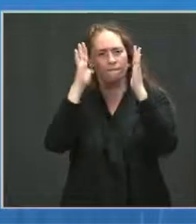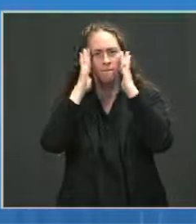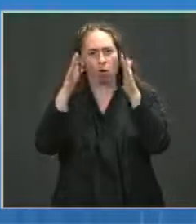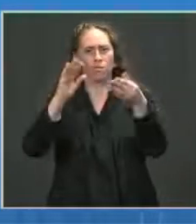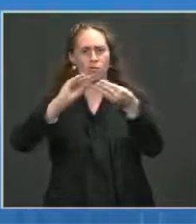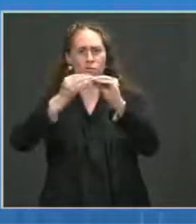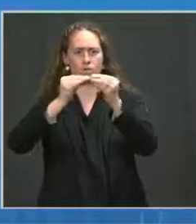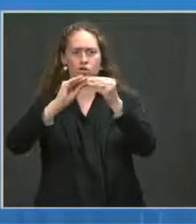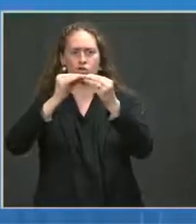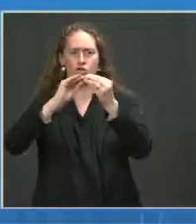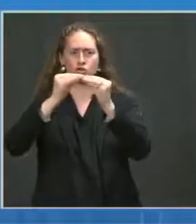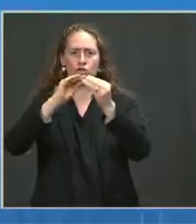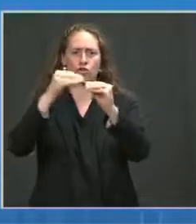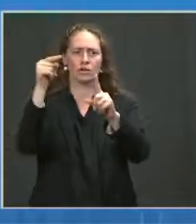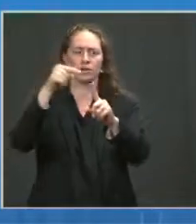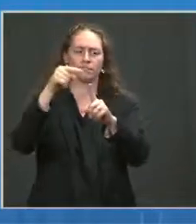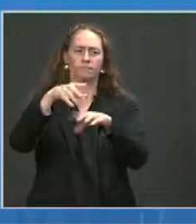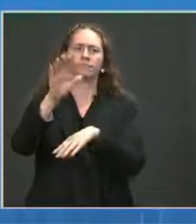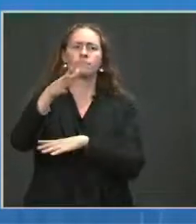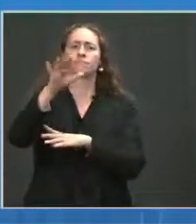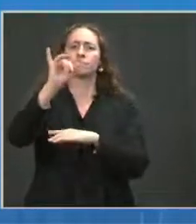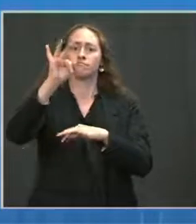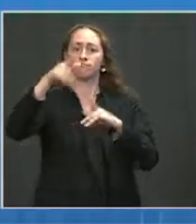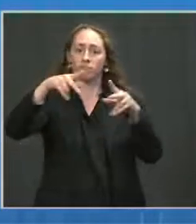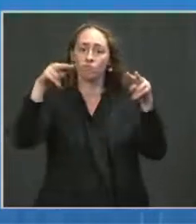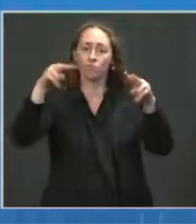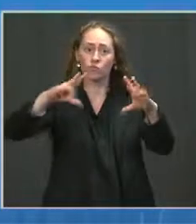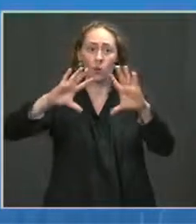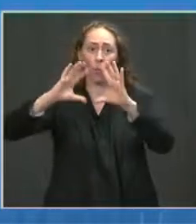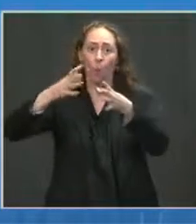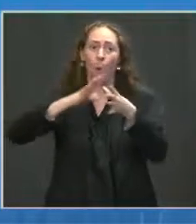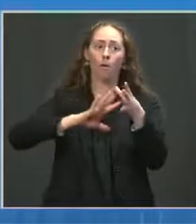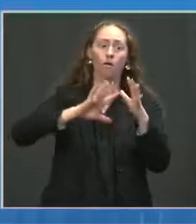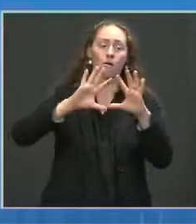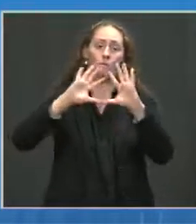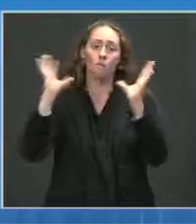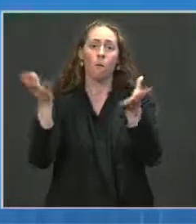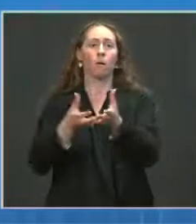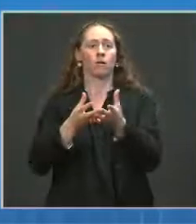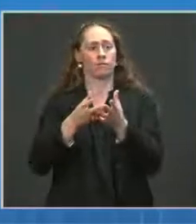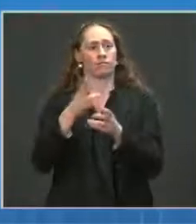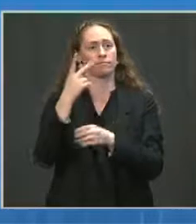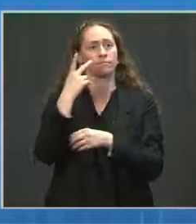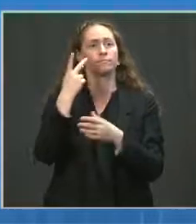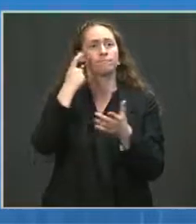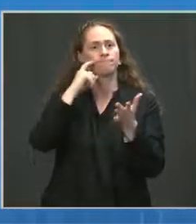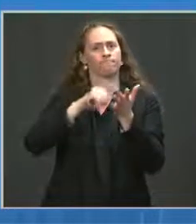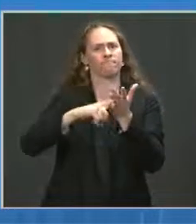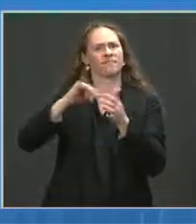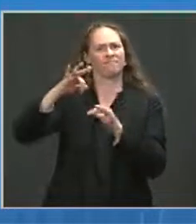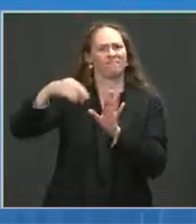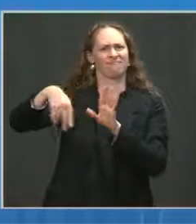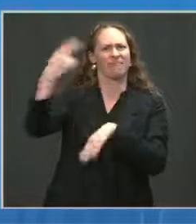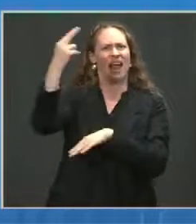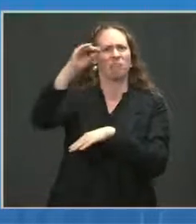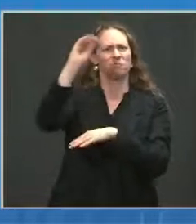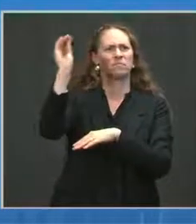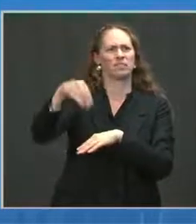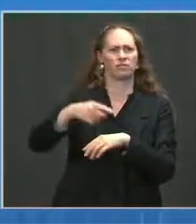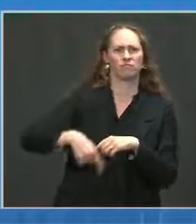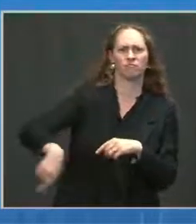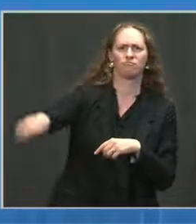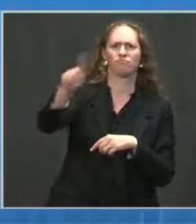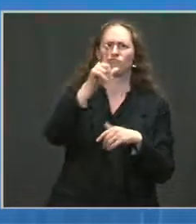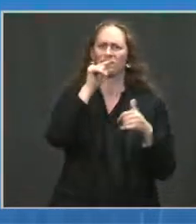dealing with a cohort that you're examining that has a very high percentage of people who are vaccinated or